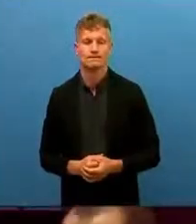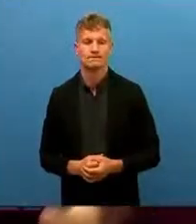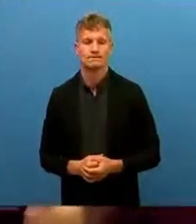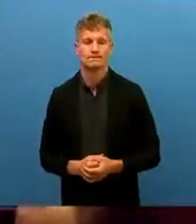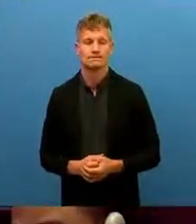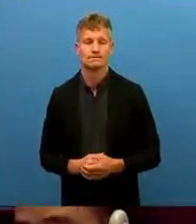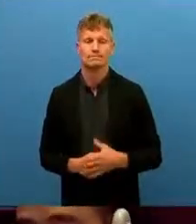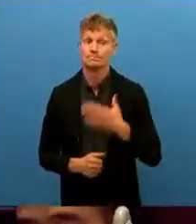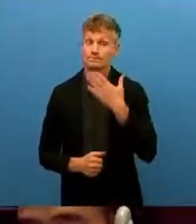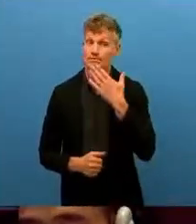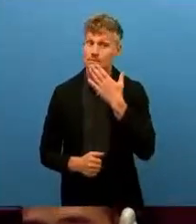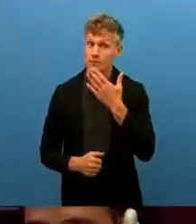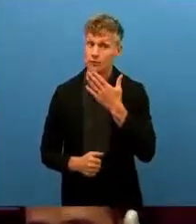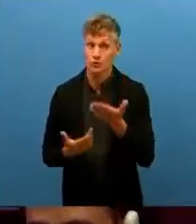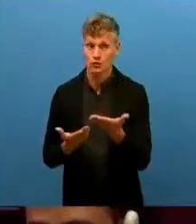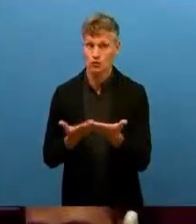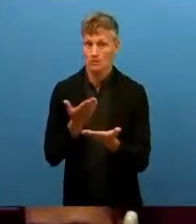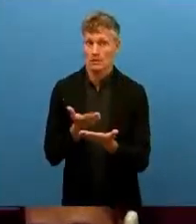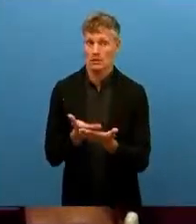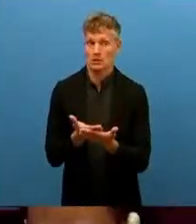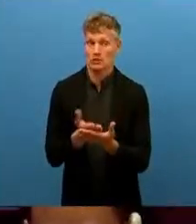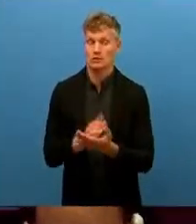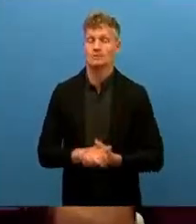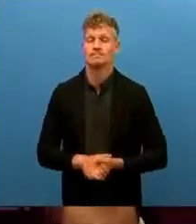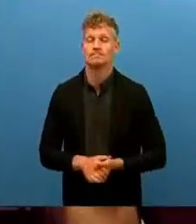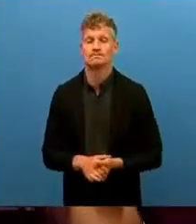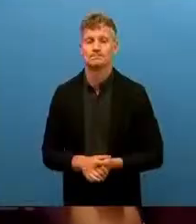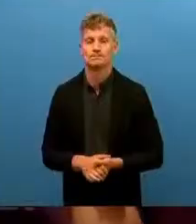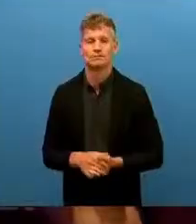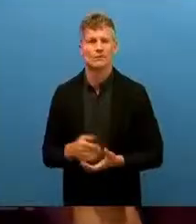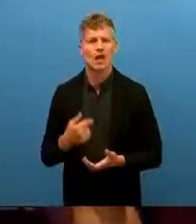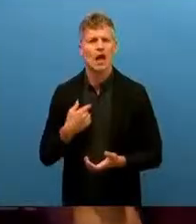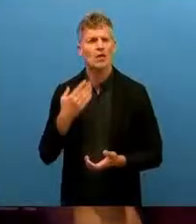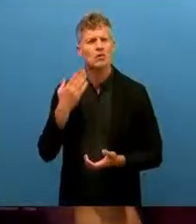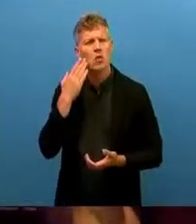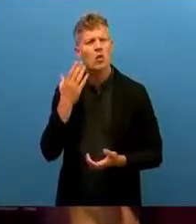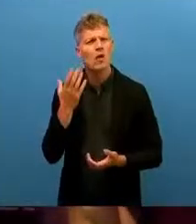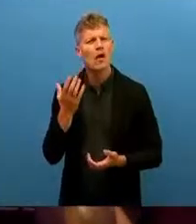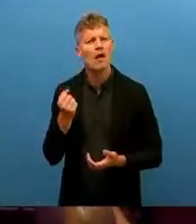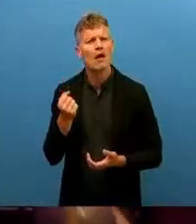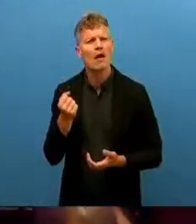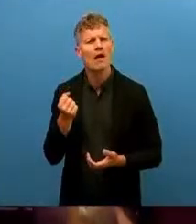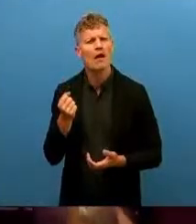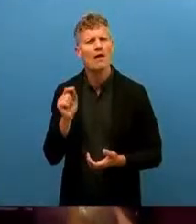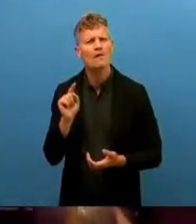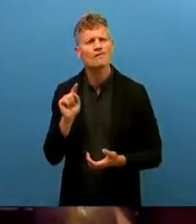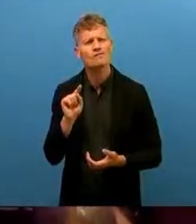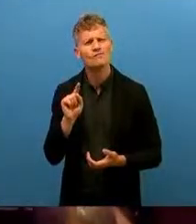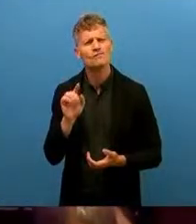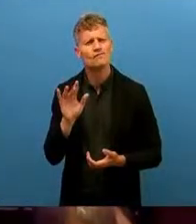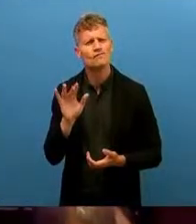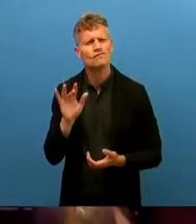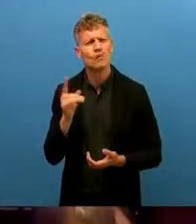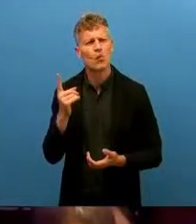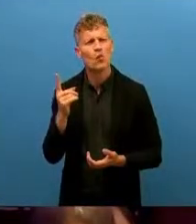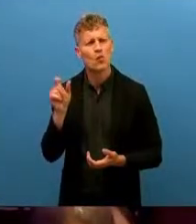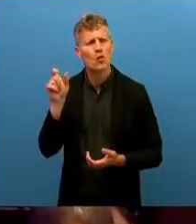Thank you for that recommendation. I know that we had a speaker from,